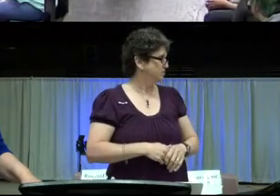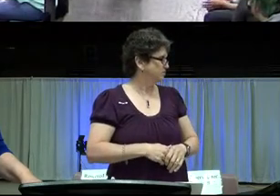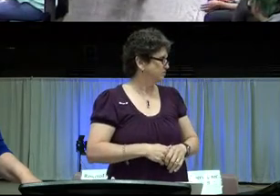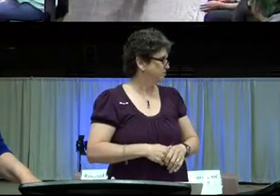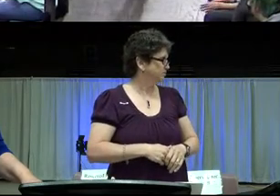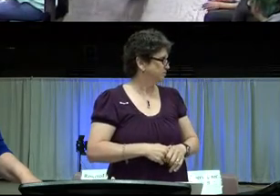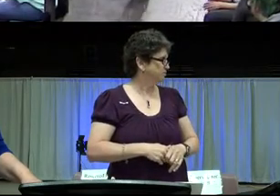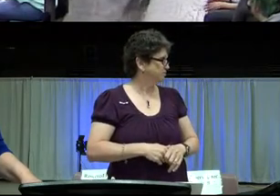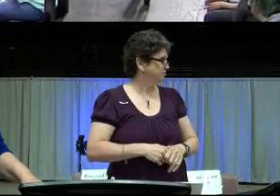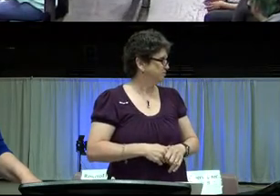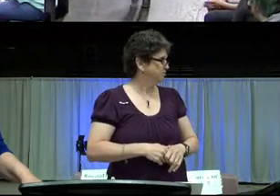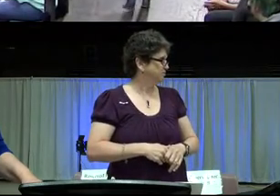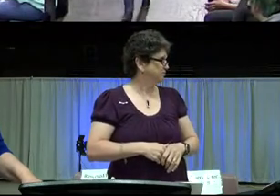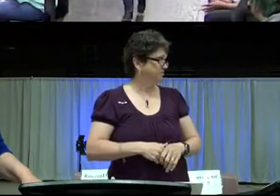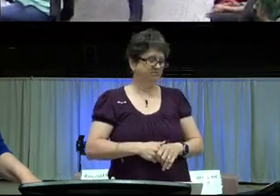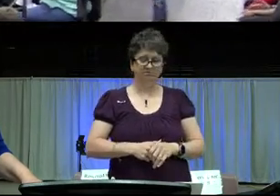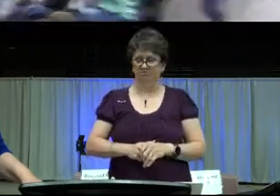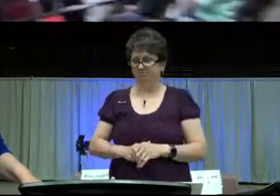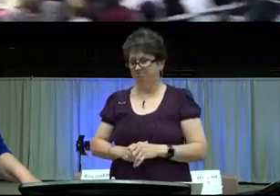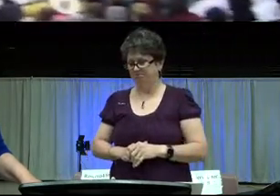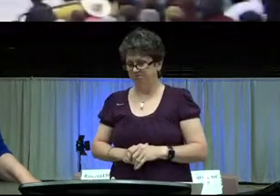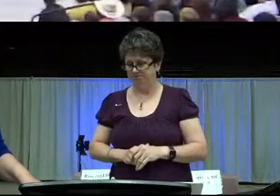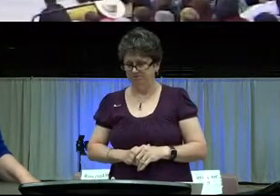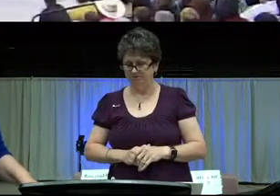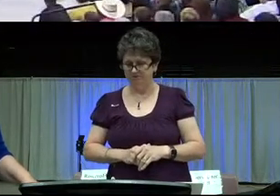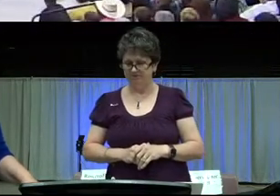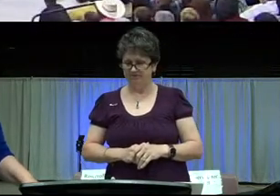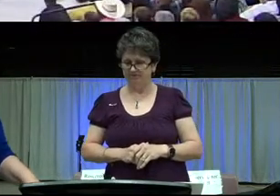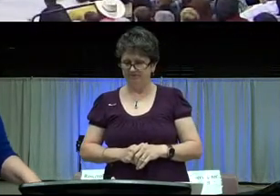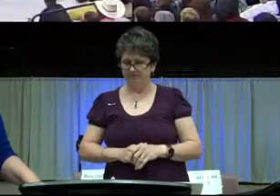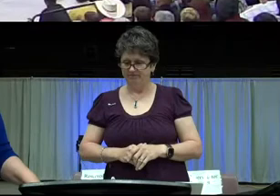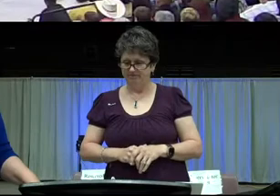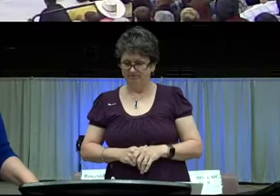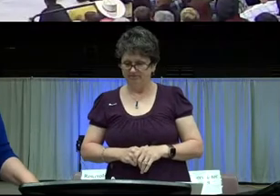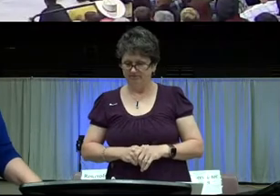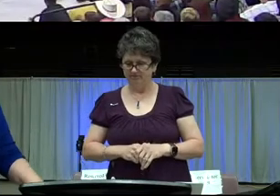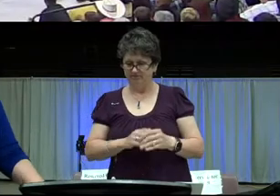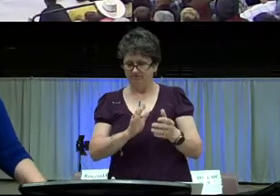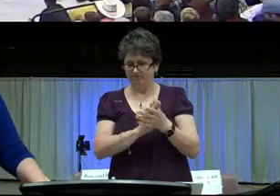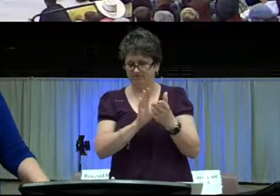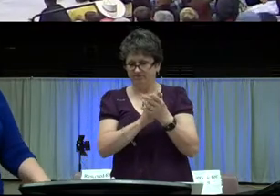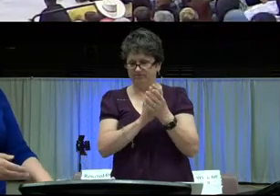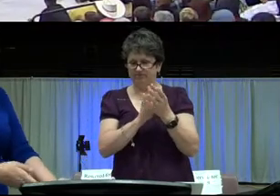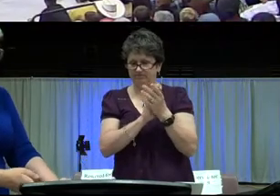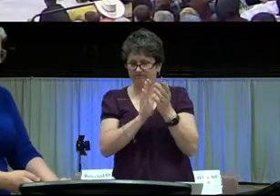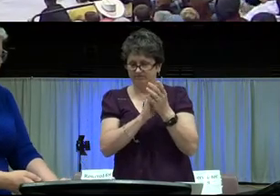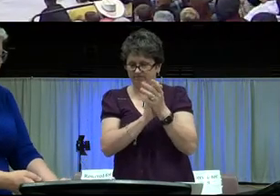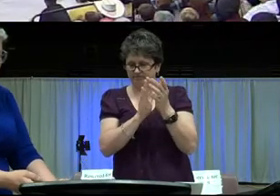Can you guys stand up too?